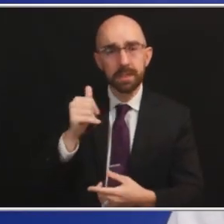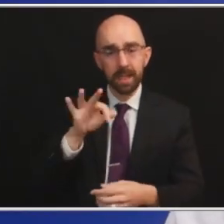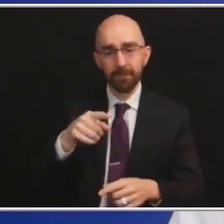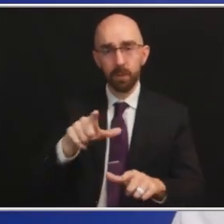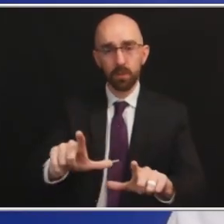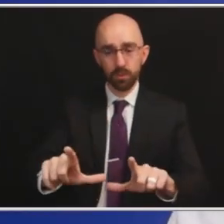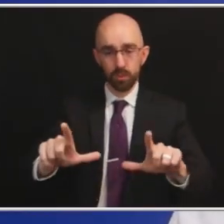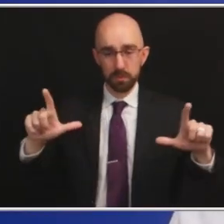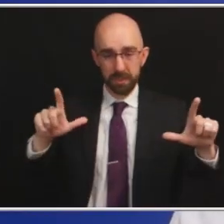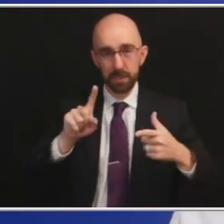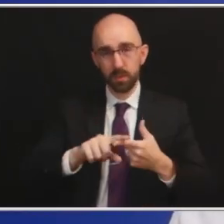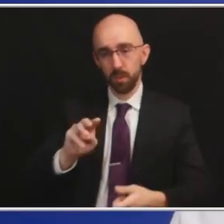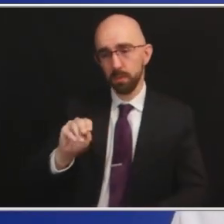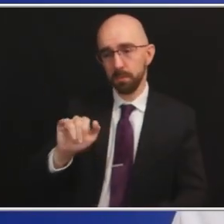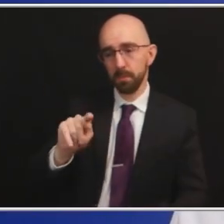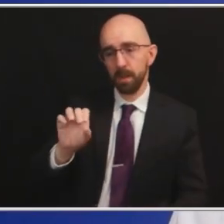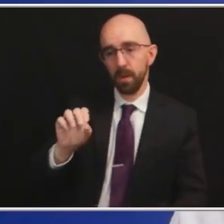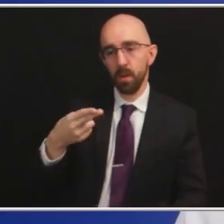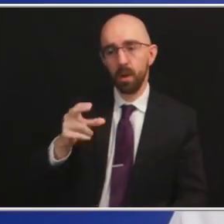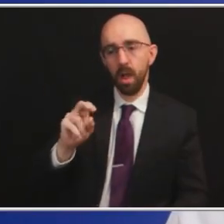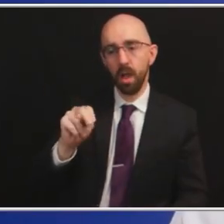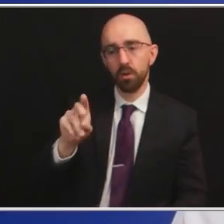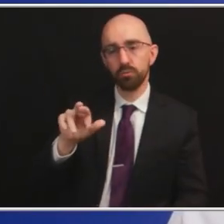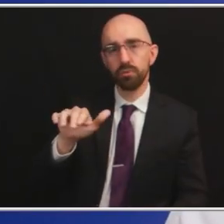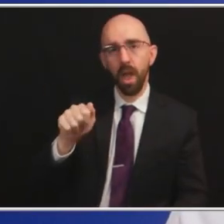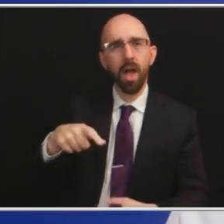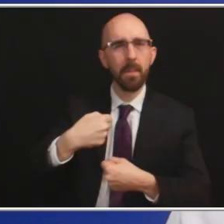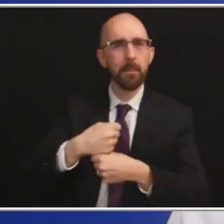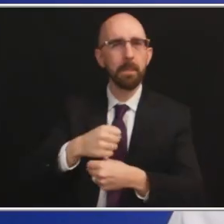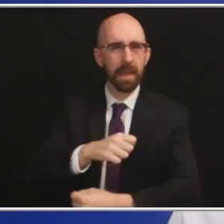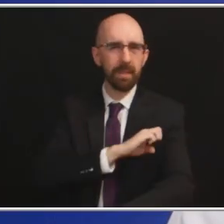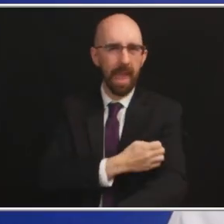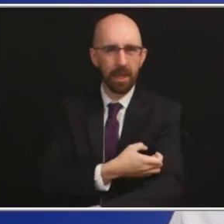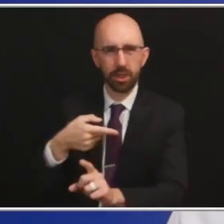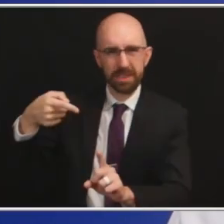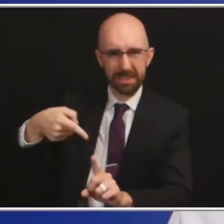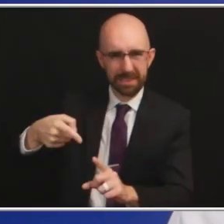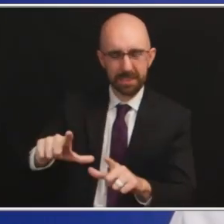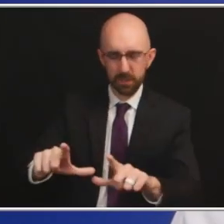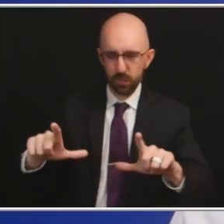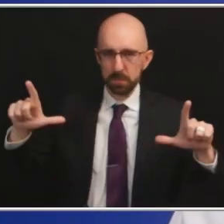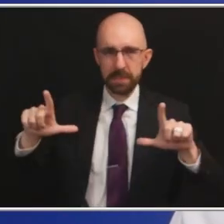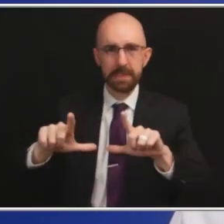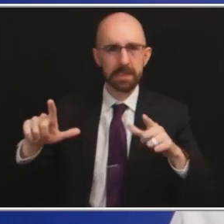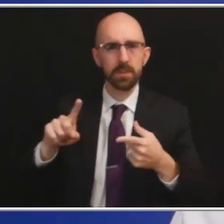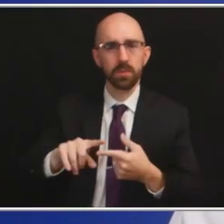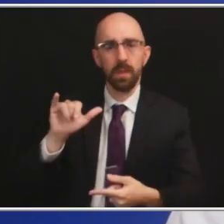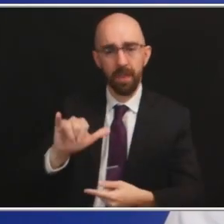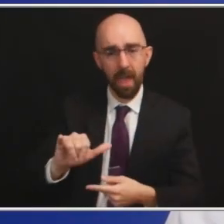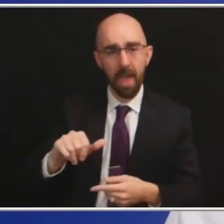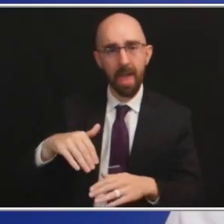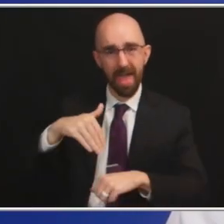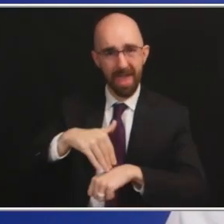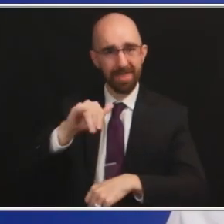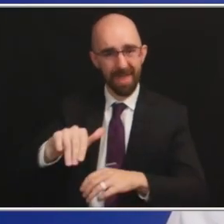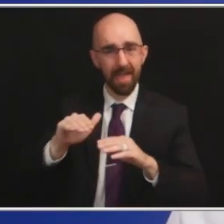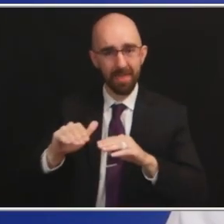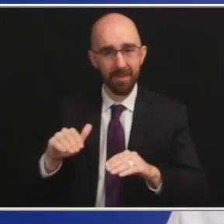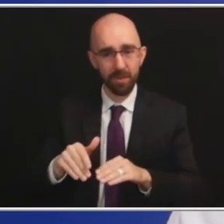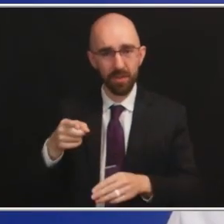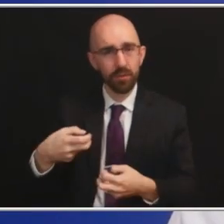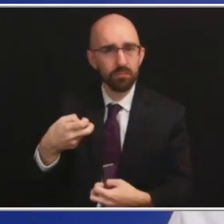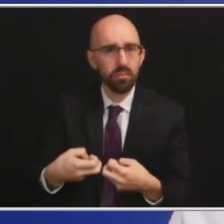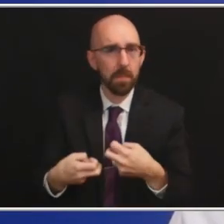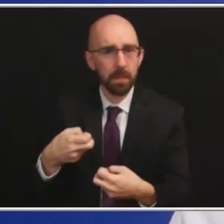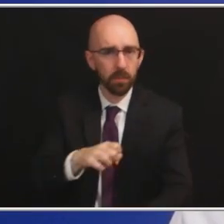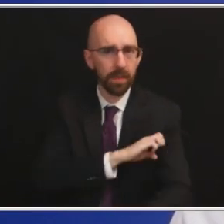mitochondria, which are making the energy supply, there's problems at the mitochondrial level, and so we've been long